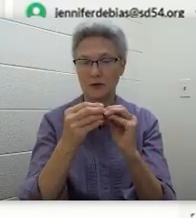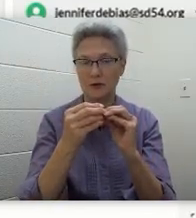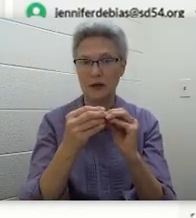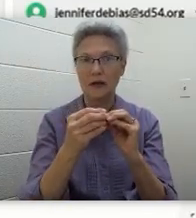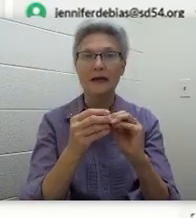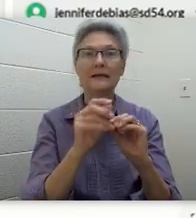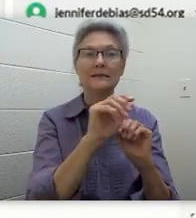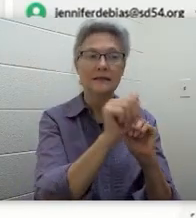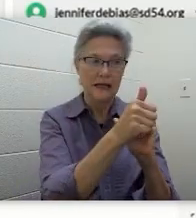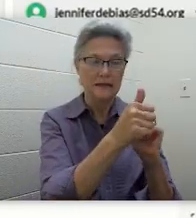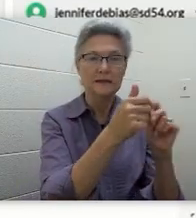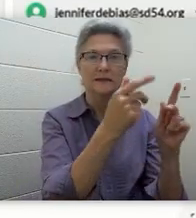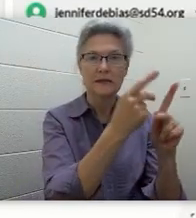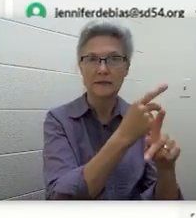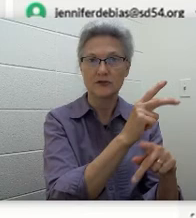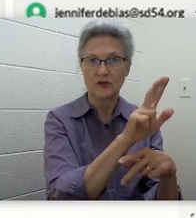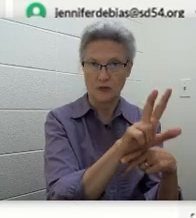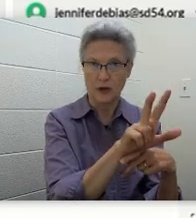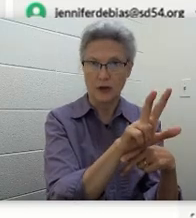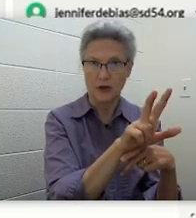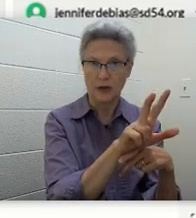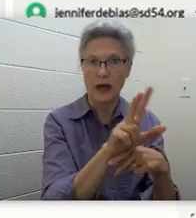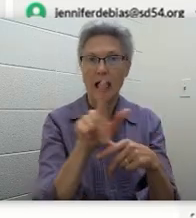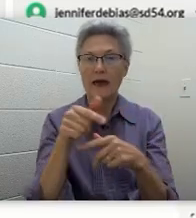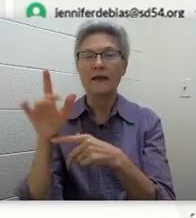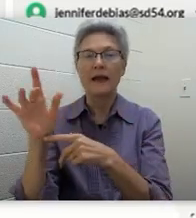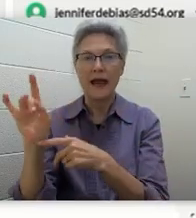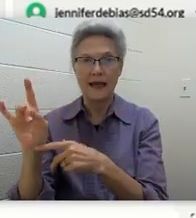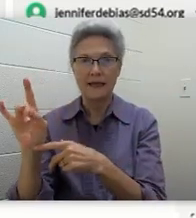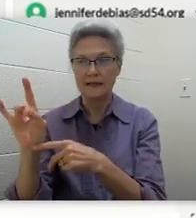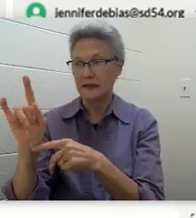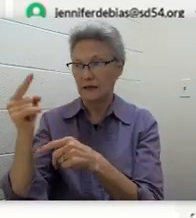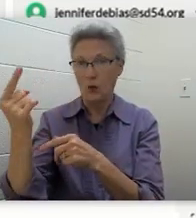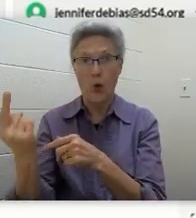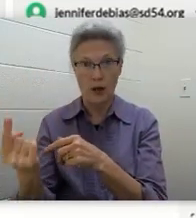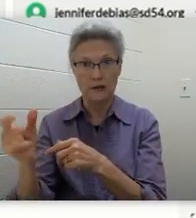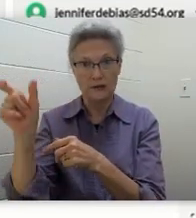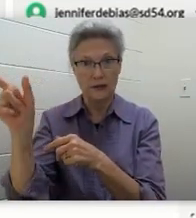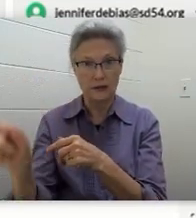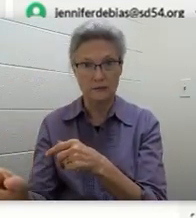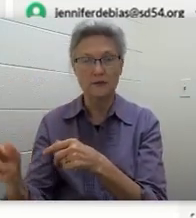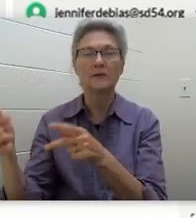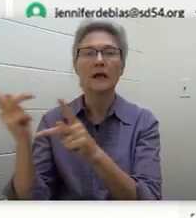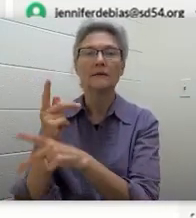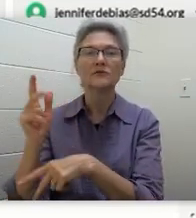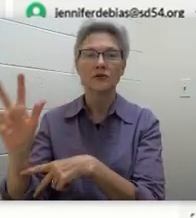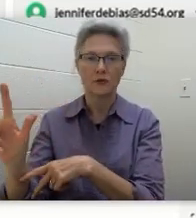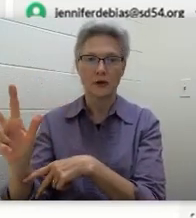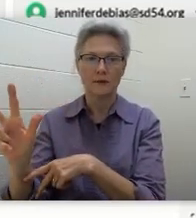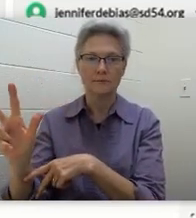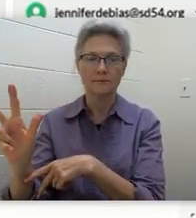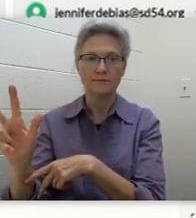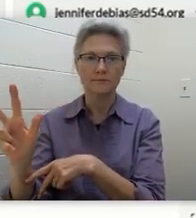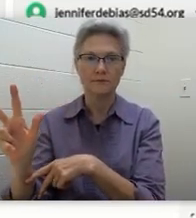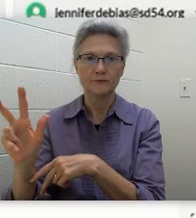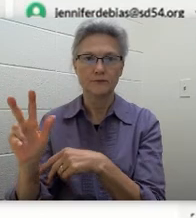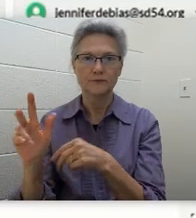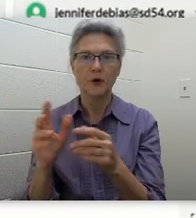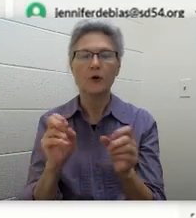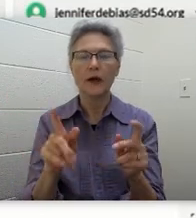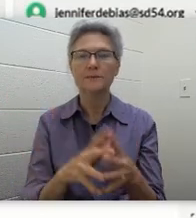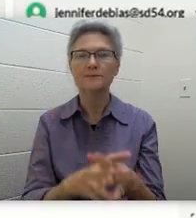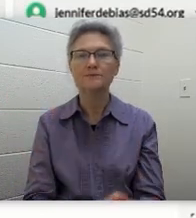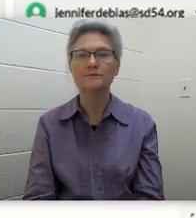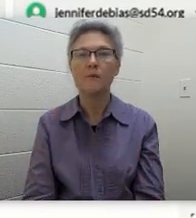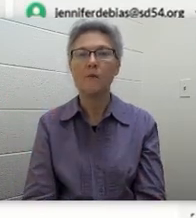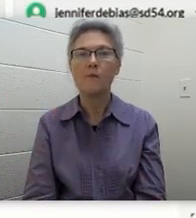our tens by our other factor 3, and we're going to multiply our ones by our other factor 3, which is just 1. So we don't have any tens in our other